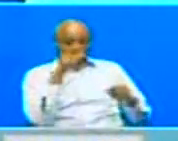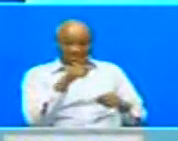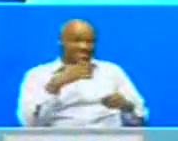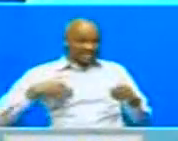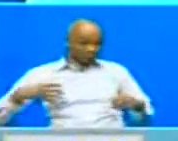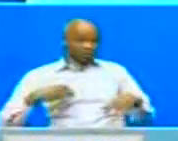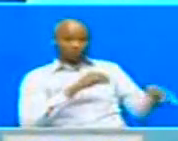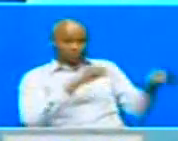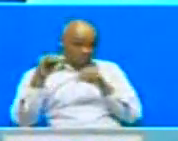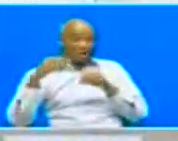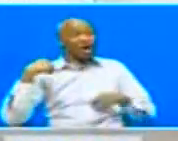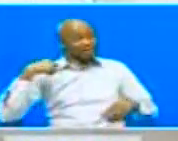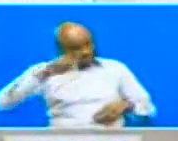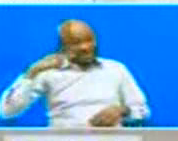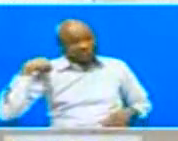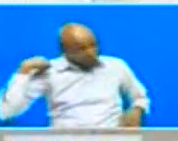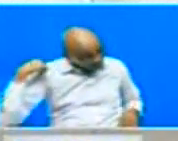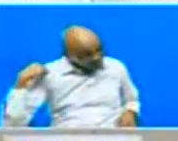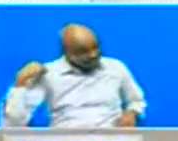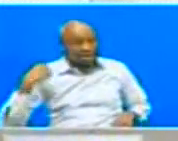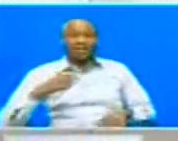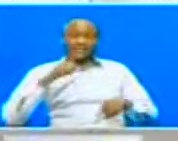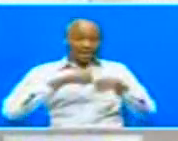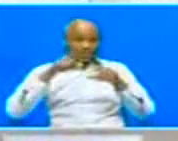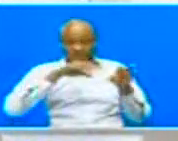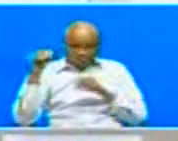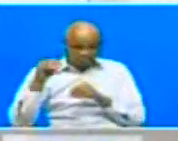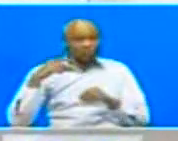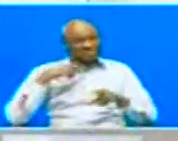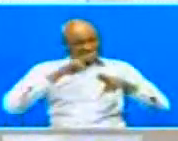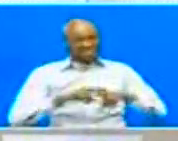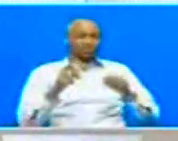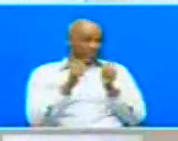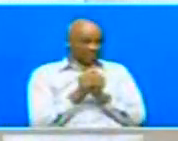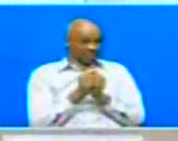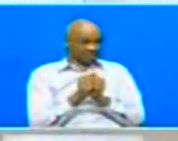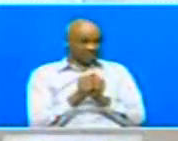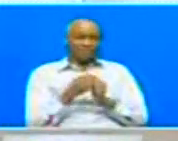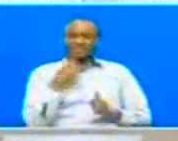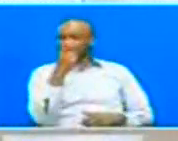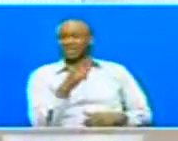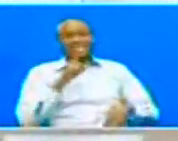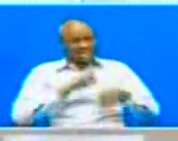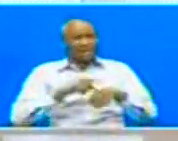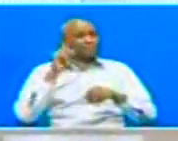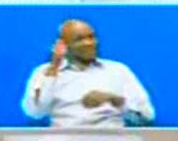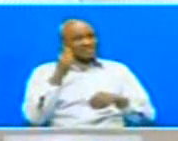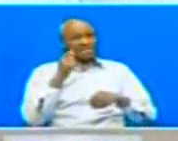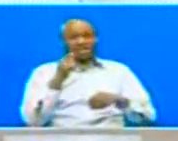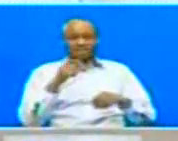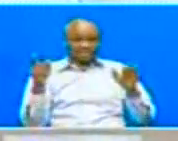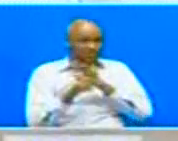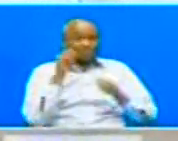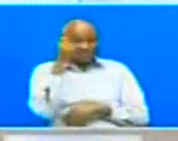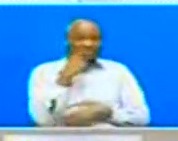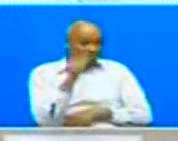them voluntarily. We need to then sit down together, because I'm not sure that the deputy president, when he made the statement, the